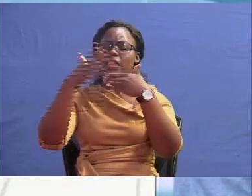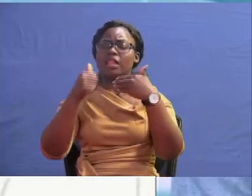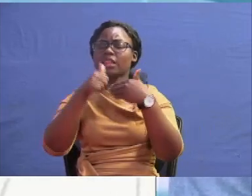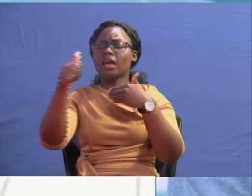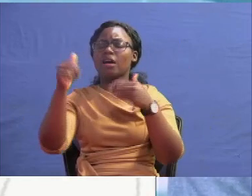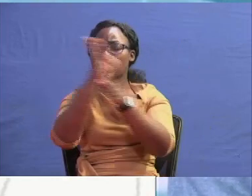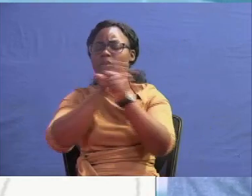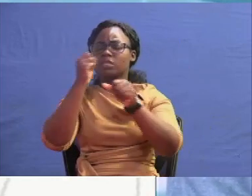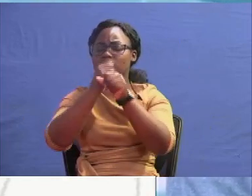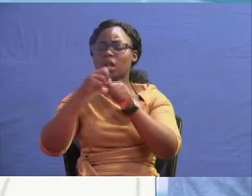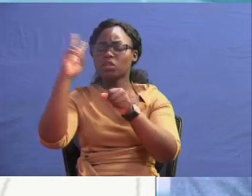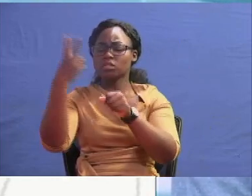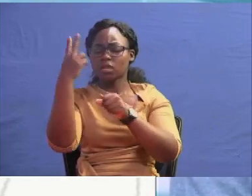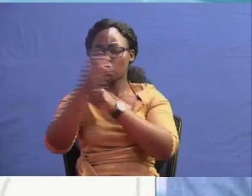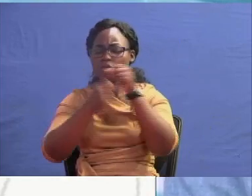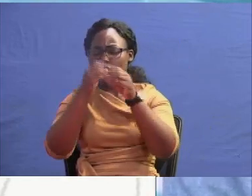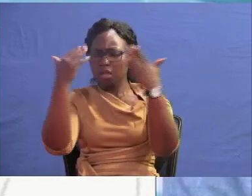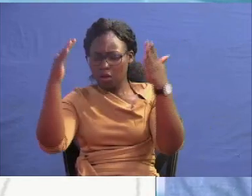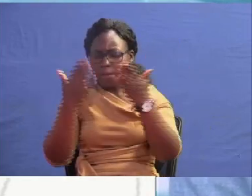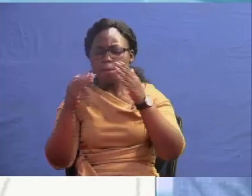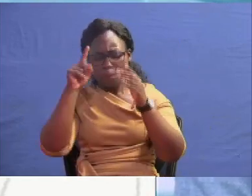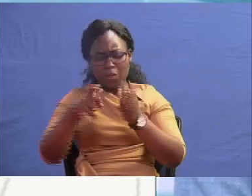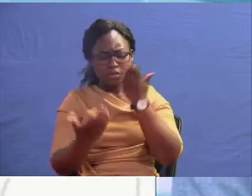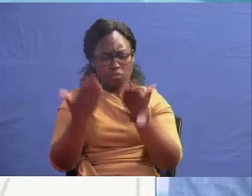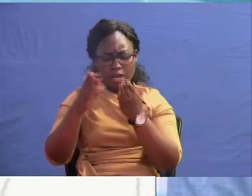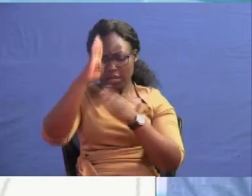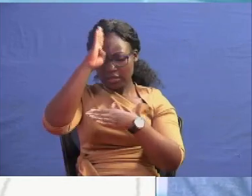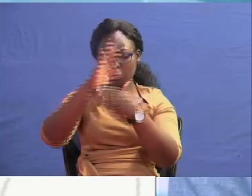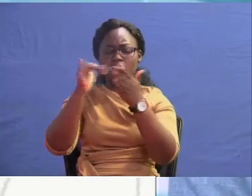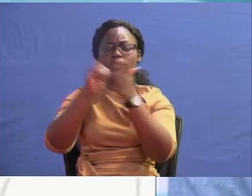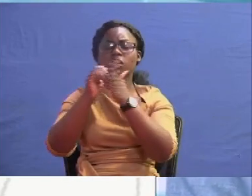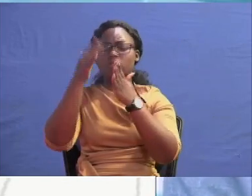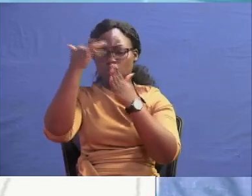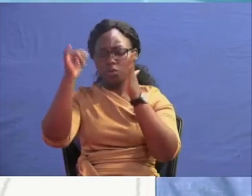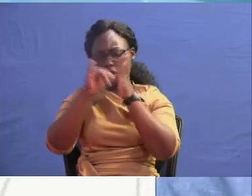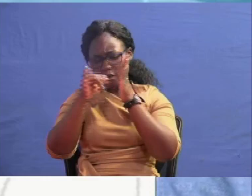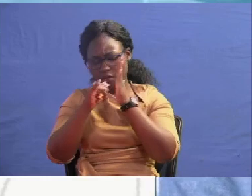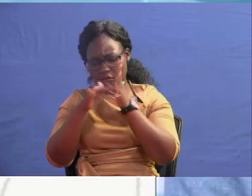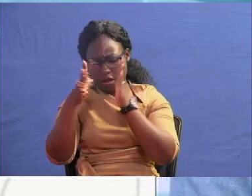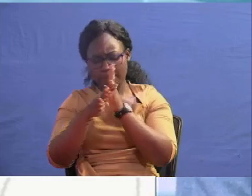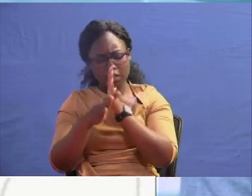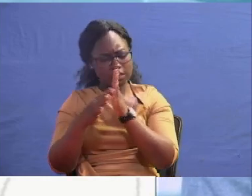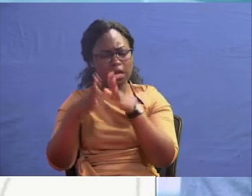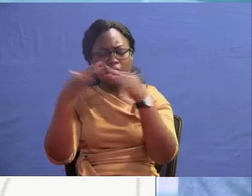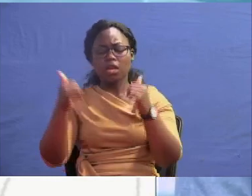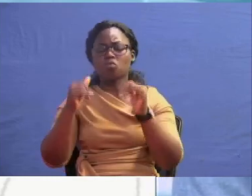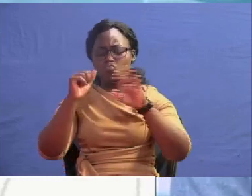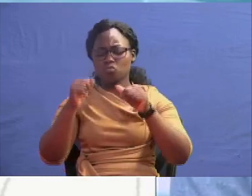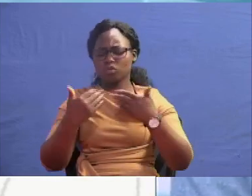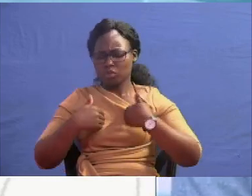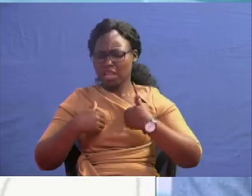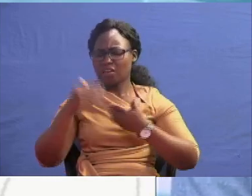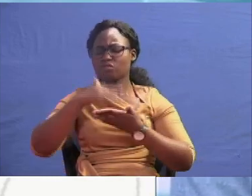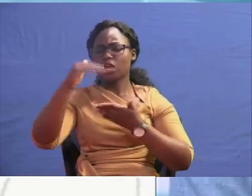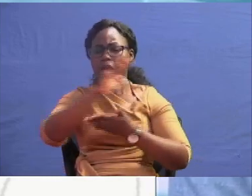2 terms. We have to balance, we have to strike a balance, and I believe that is why we have ambassadors. So why do we have high commissioners? Mm-hmm. Why is he doing the